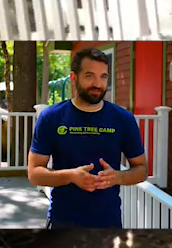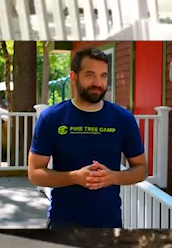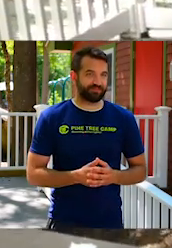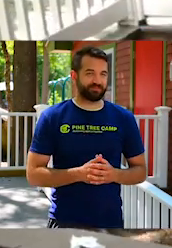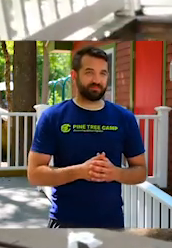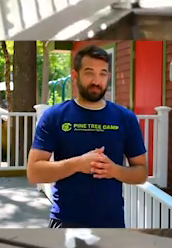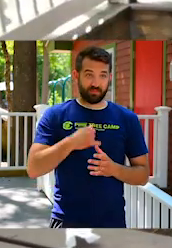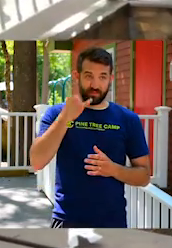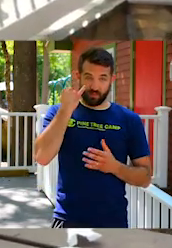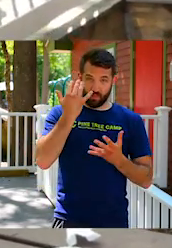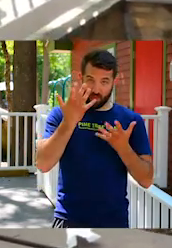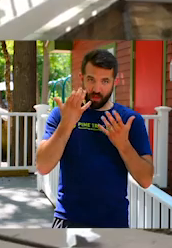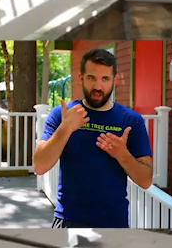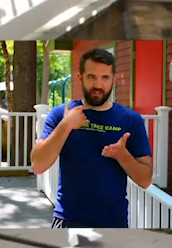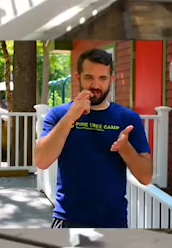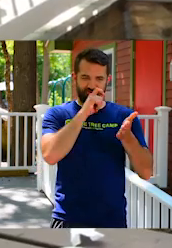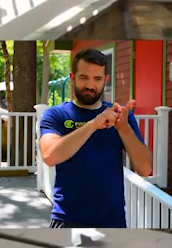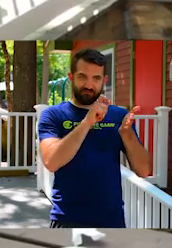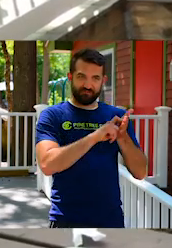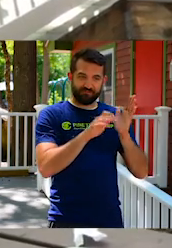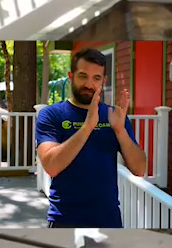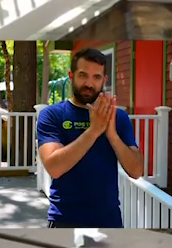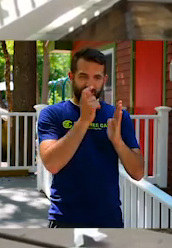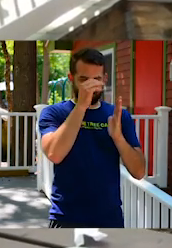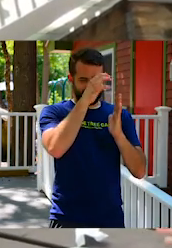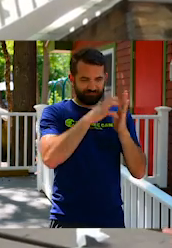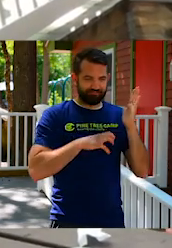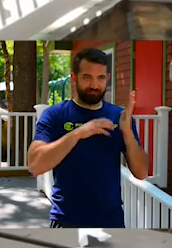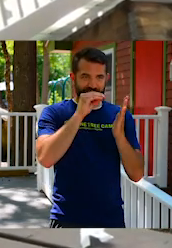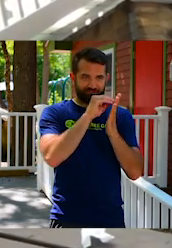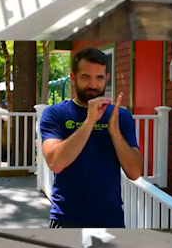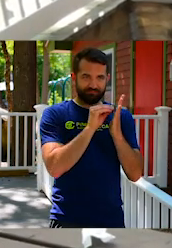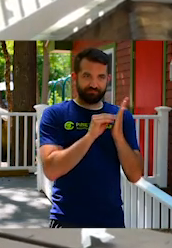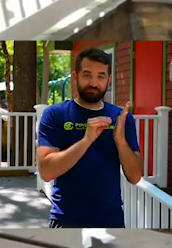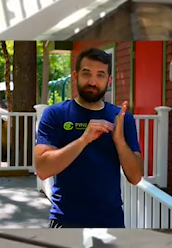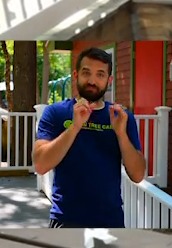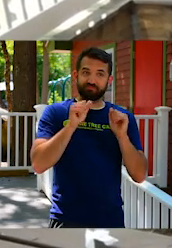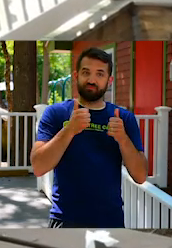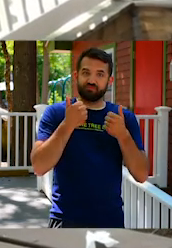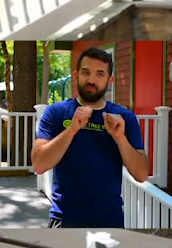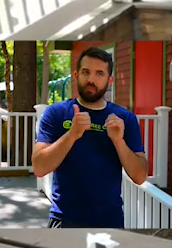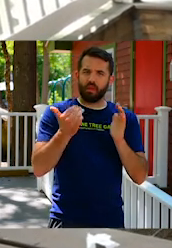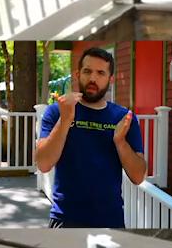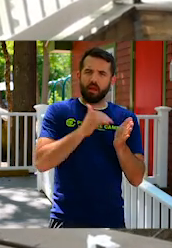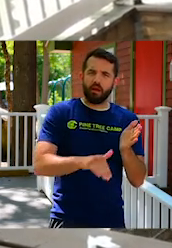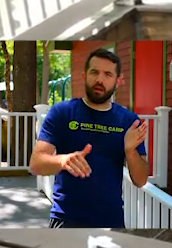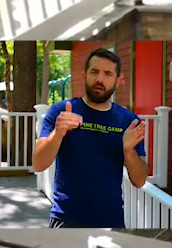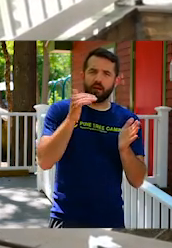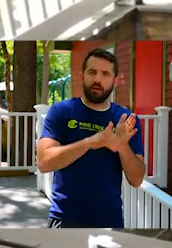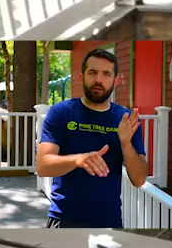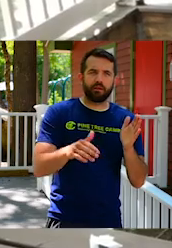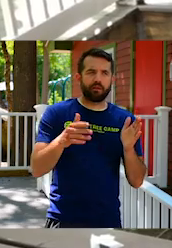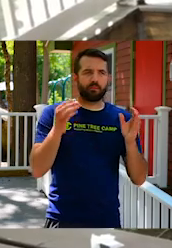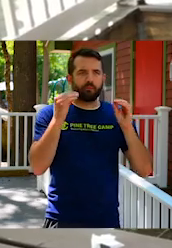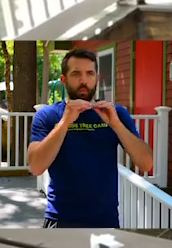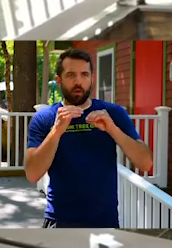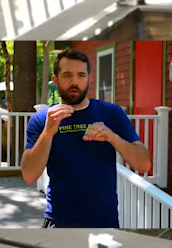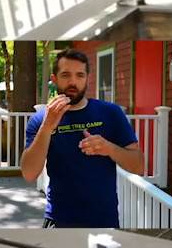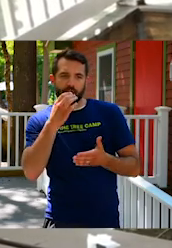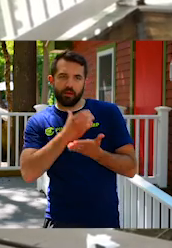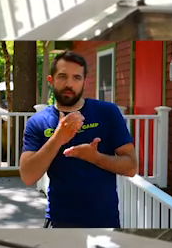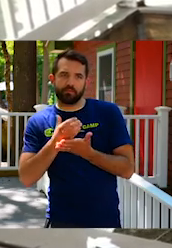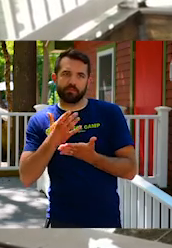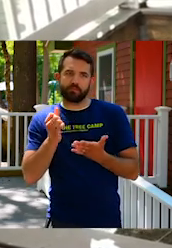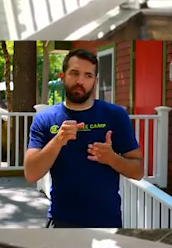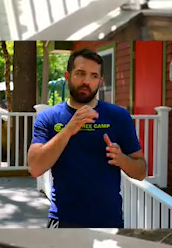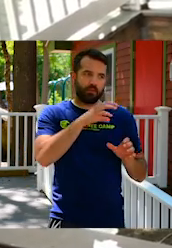this experiment in over and over again using the food coloring, and you could also add more cups. You could create a circle of cups with